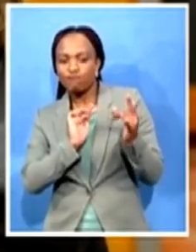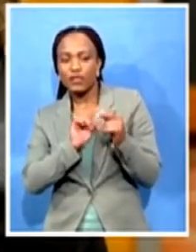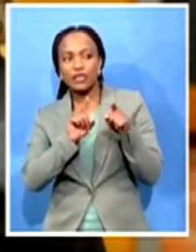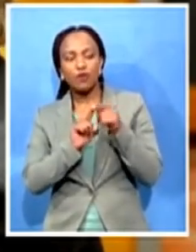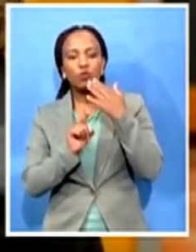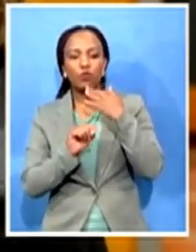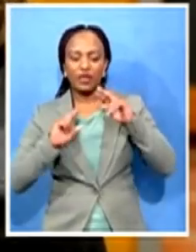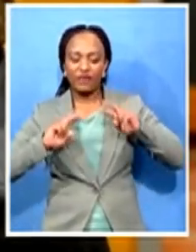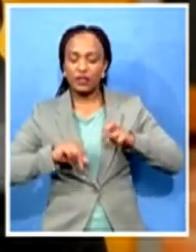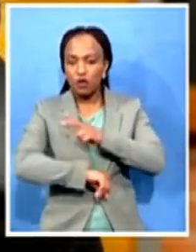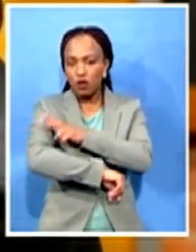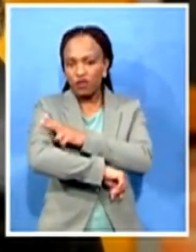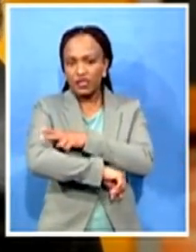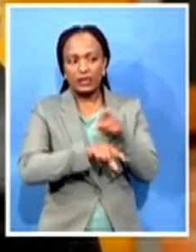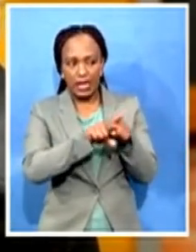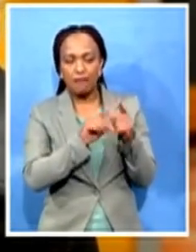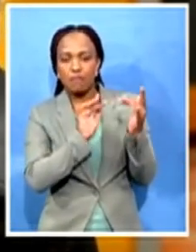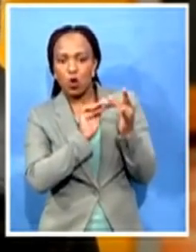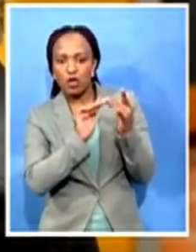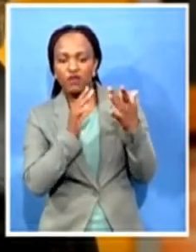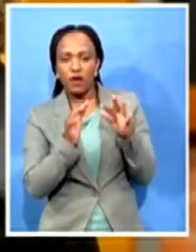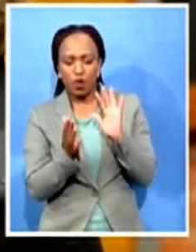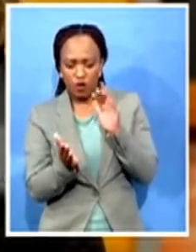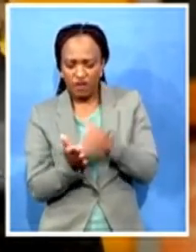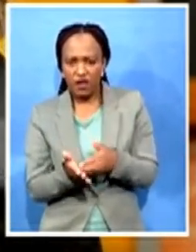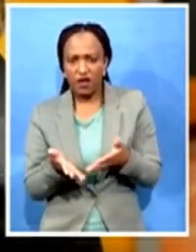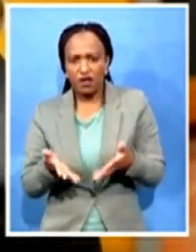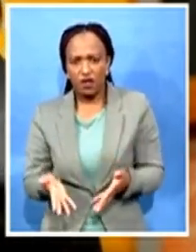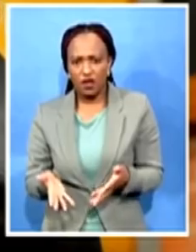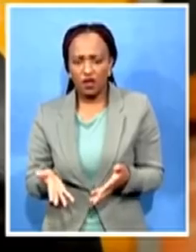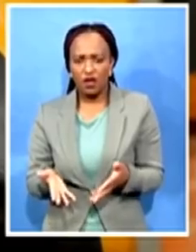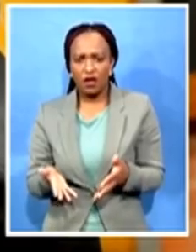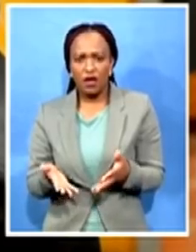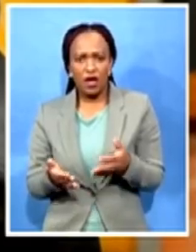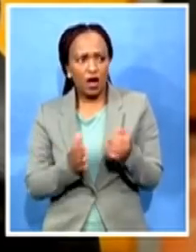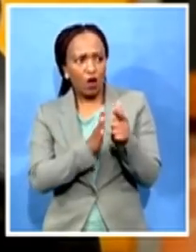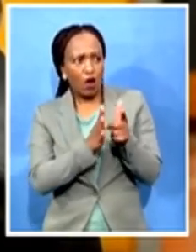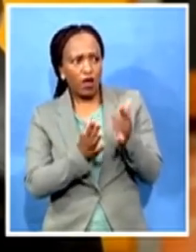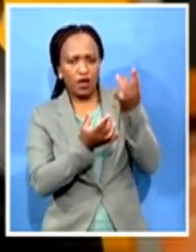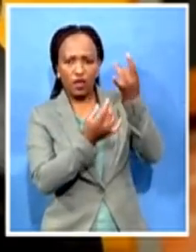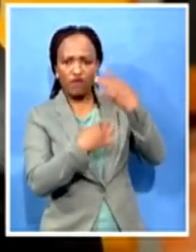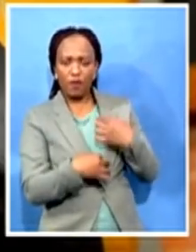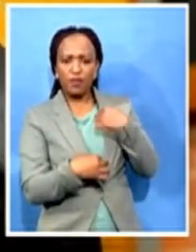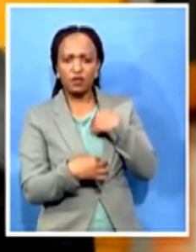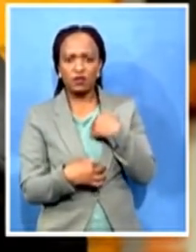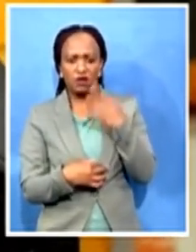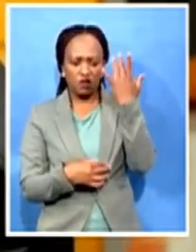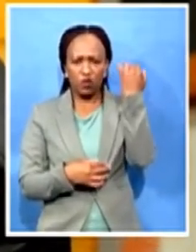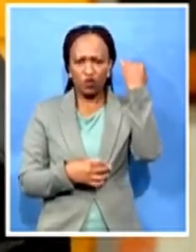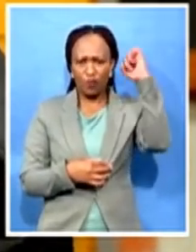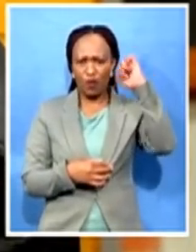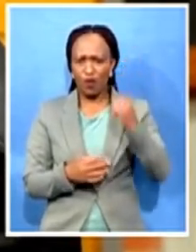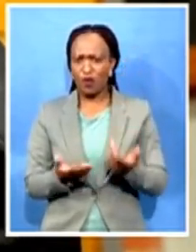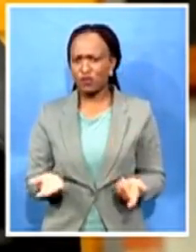no indication at all. I'm now told, when my learned friend stands up, that they now want to oppose. There was never any suggestion of opposition to